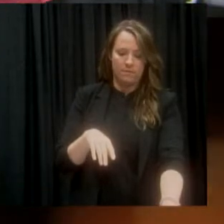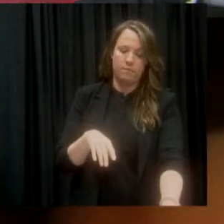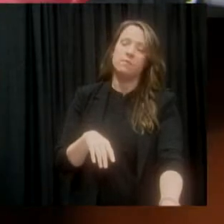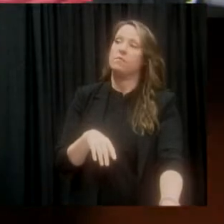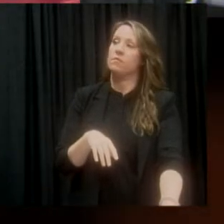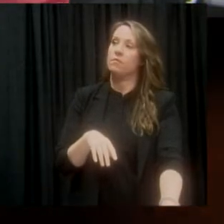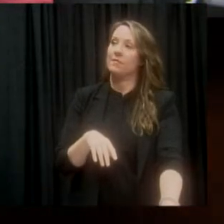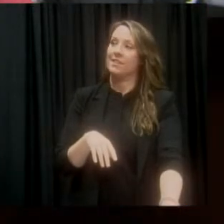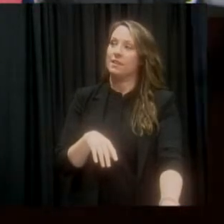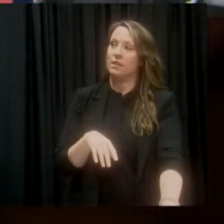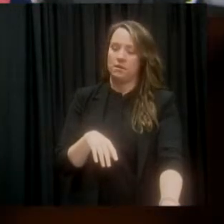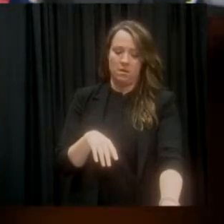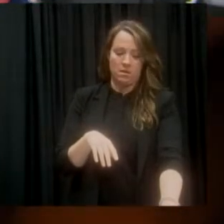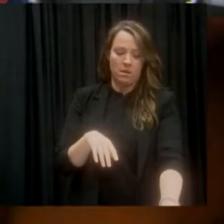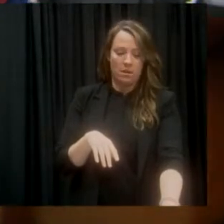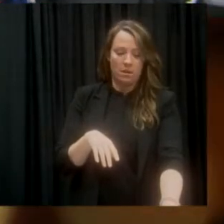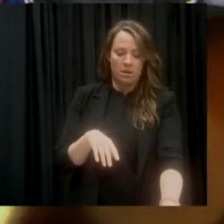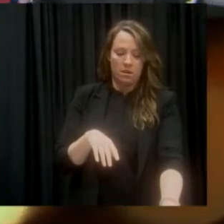Mark.